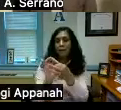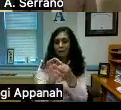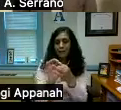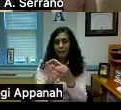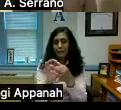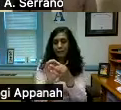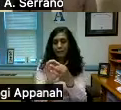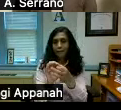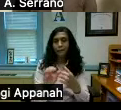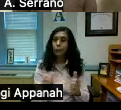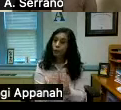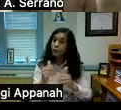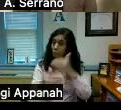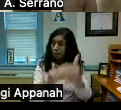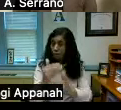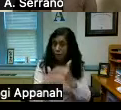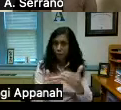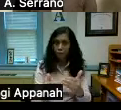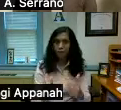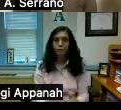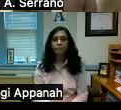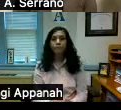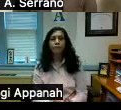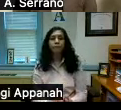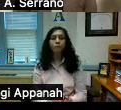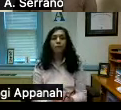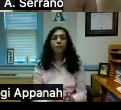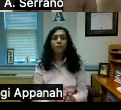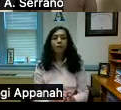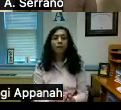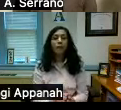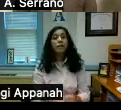So how do we keep everyone connected in this process?